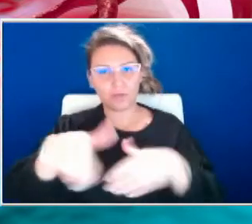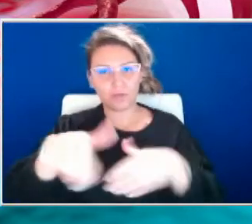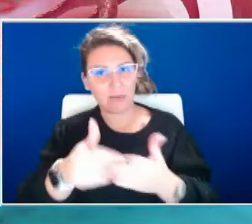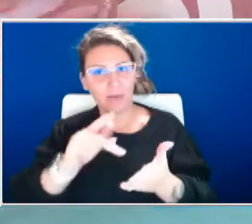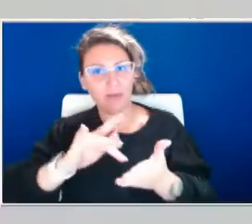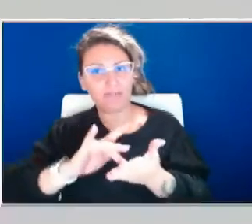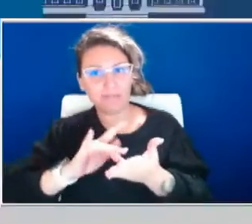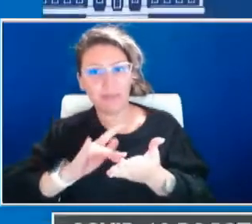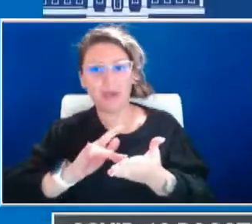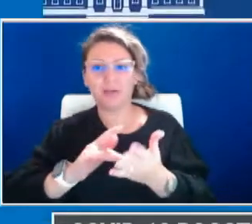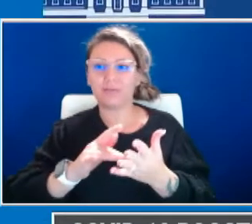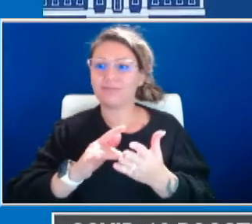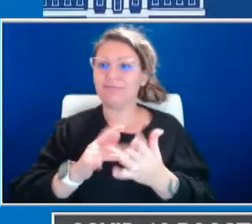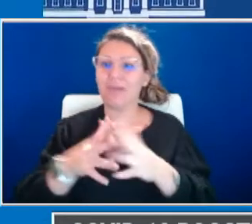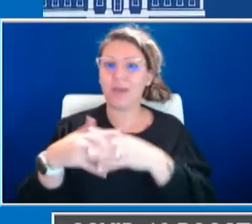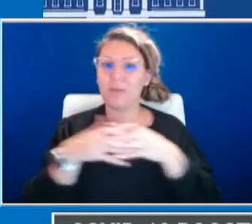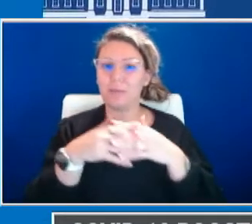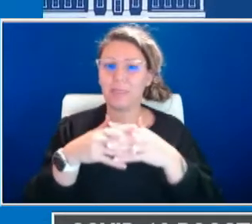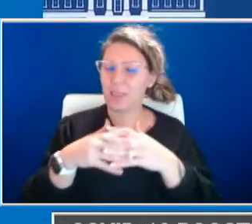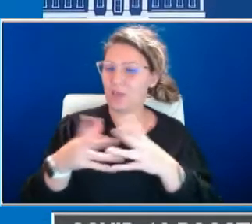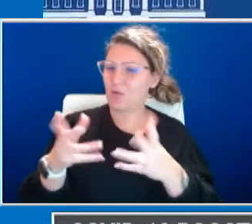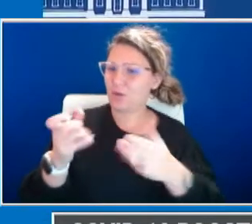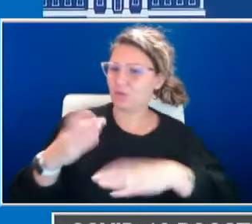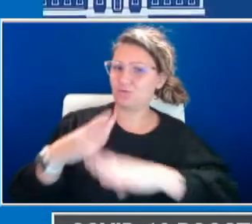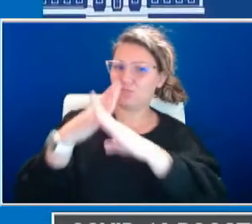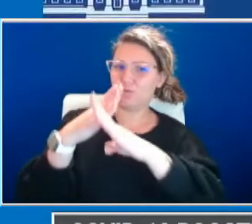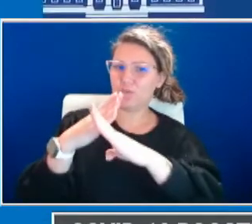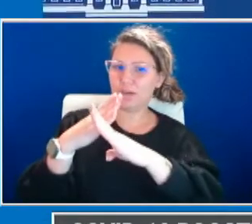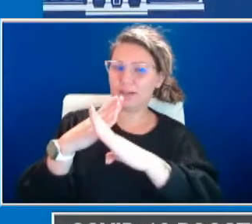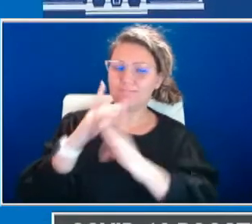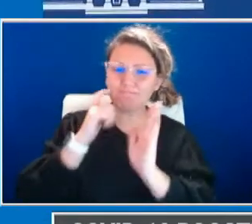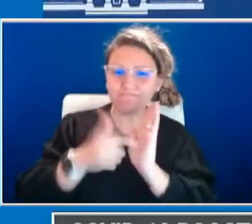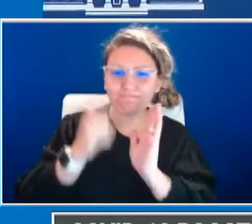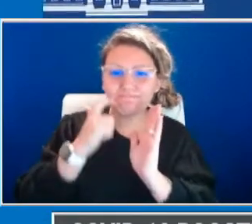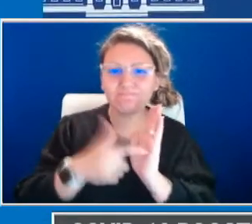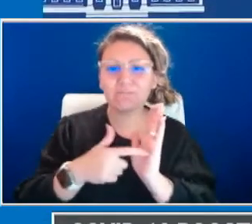To drive breakthroughs to prevent, detect, and treat diseases